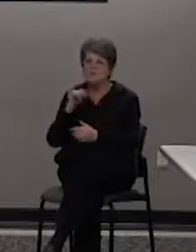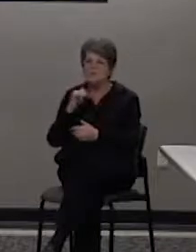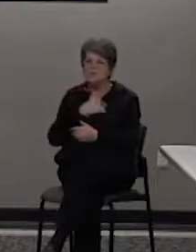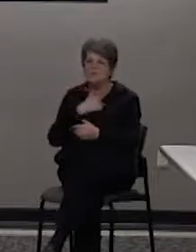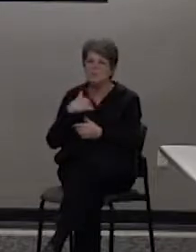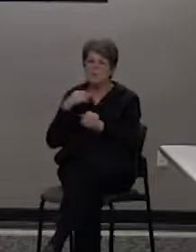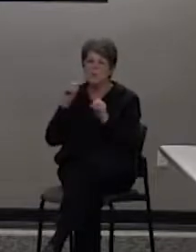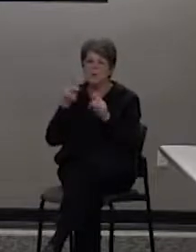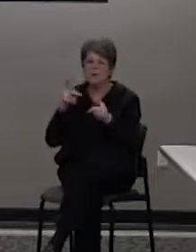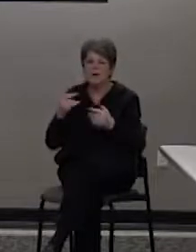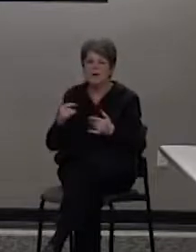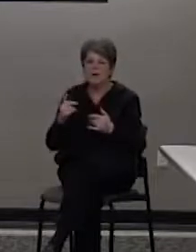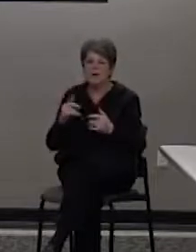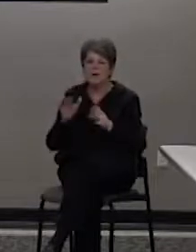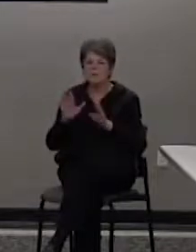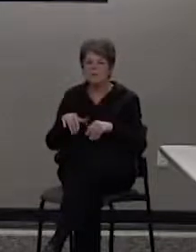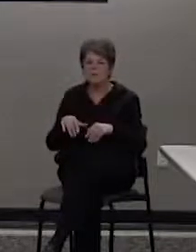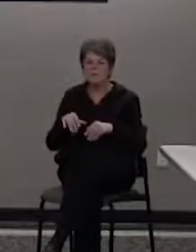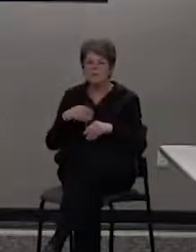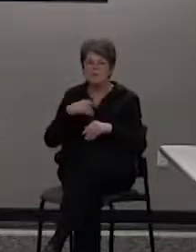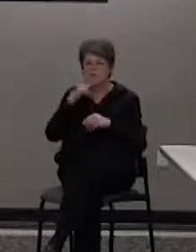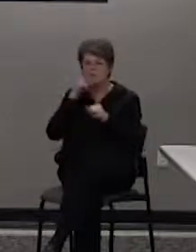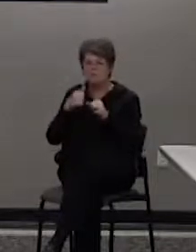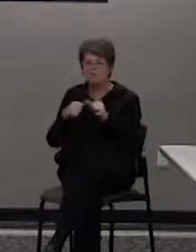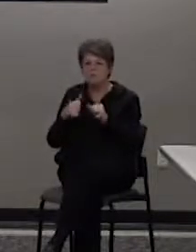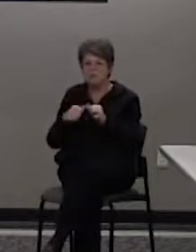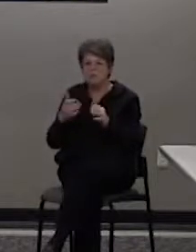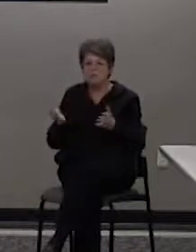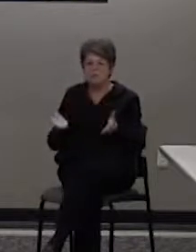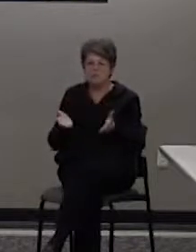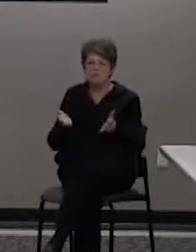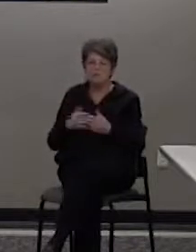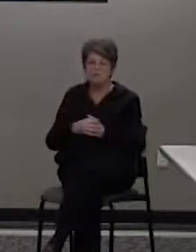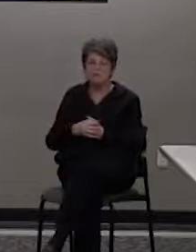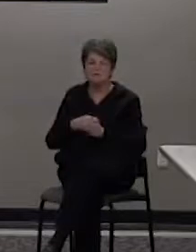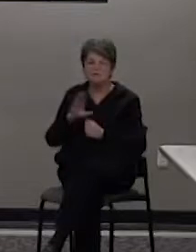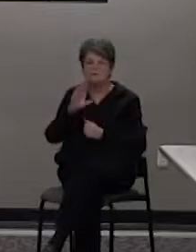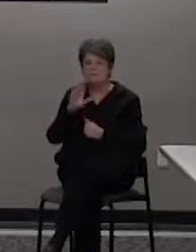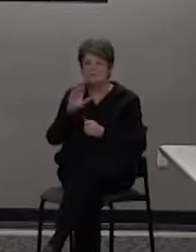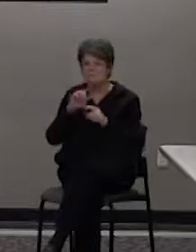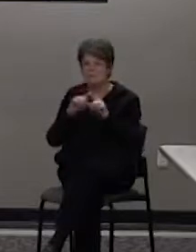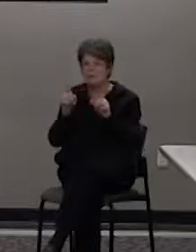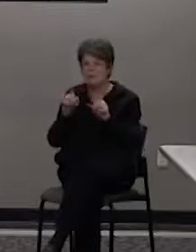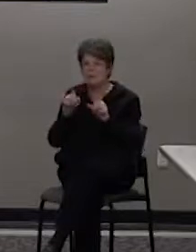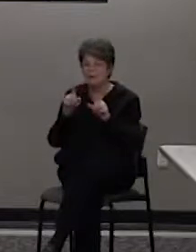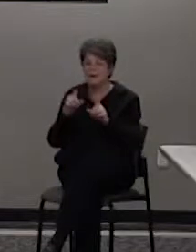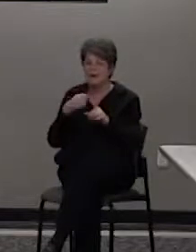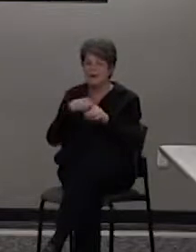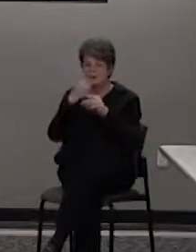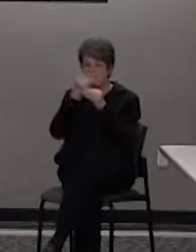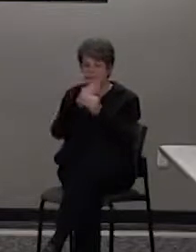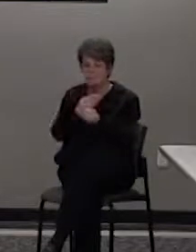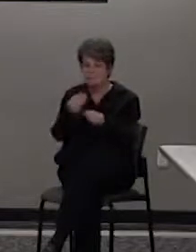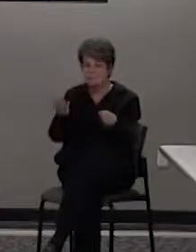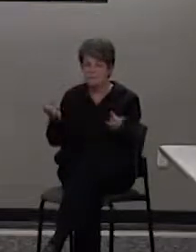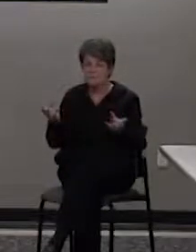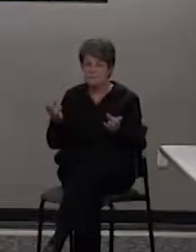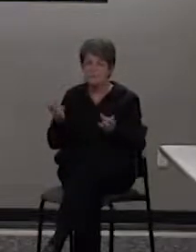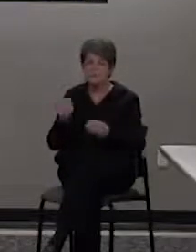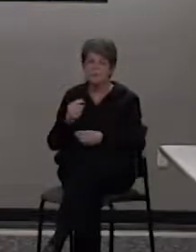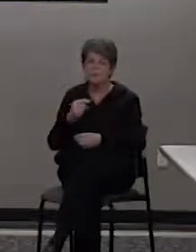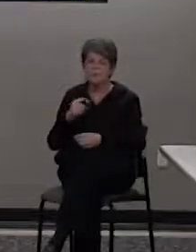okay now. So we're just gonna stay where we are. But I put to you, as the elected officials,